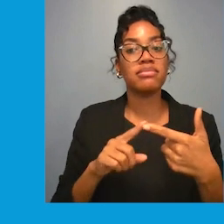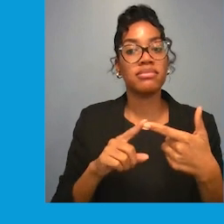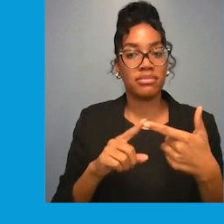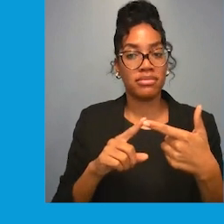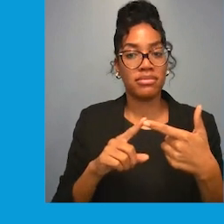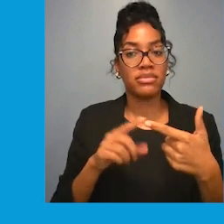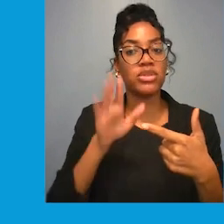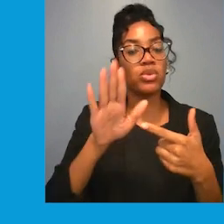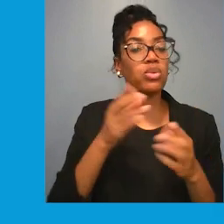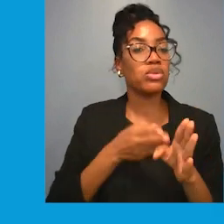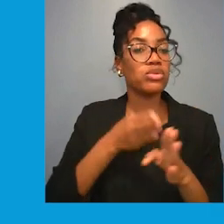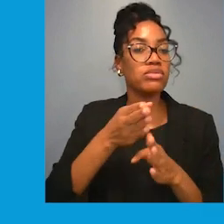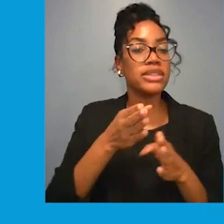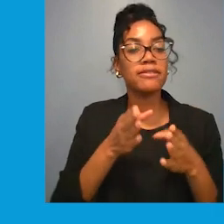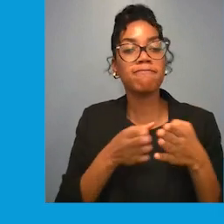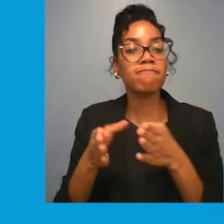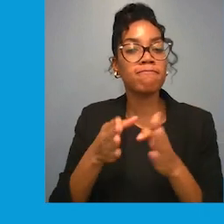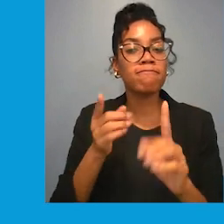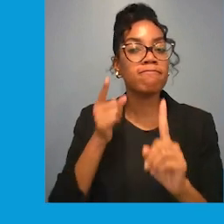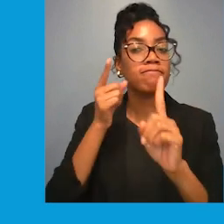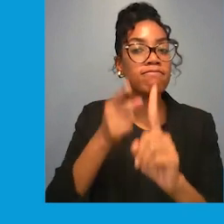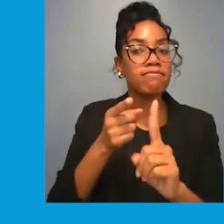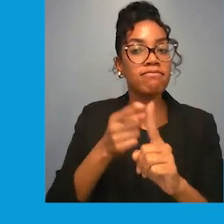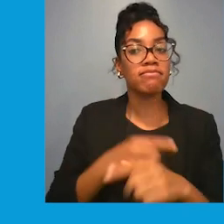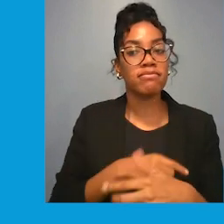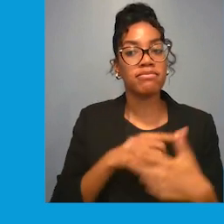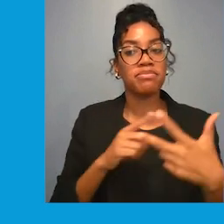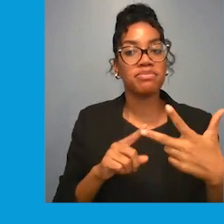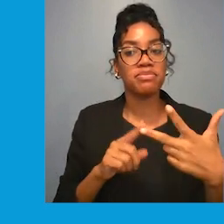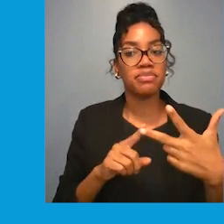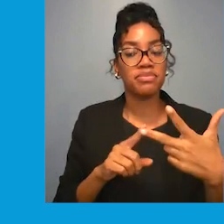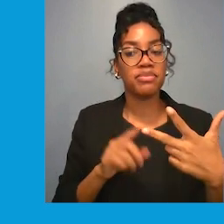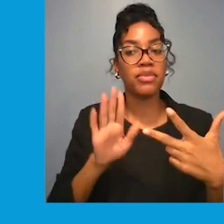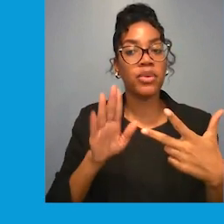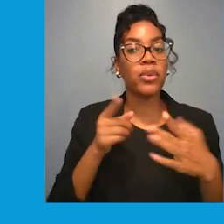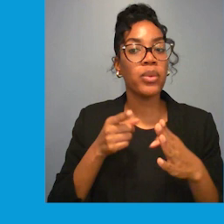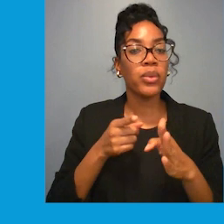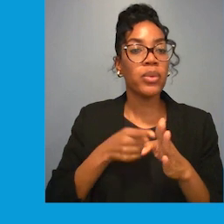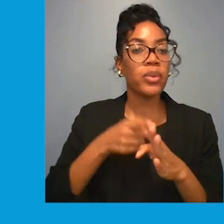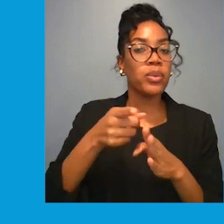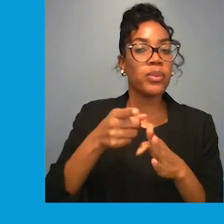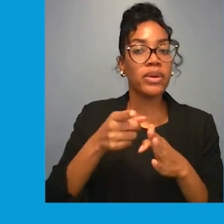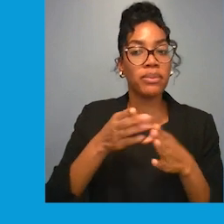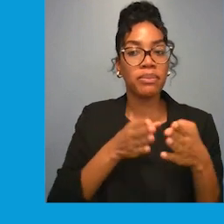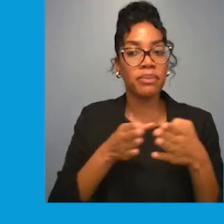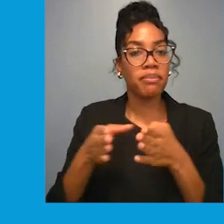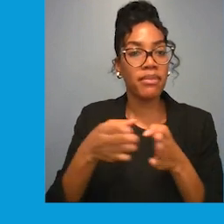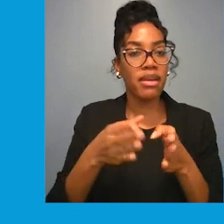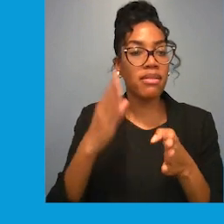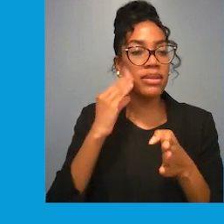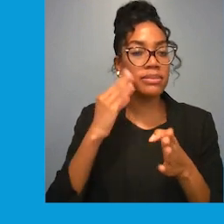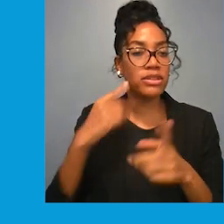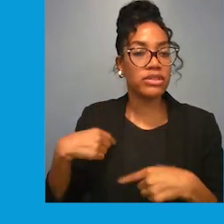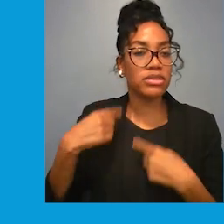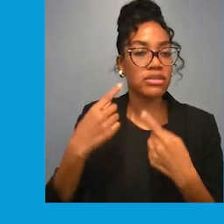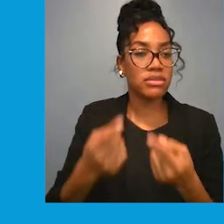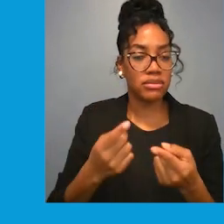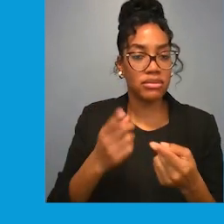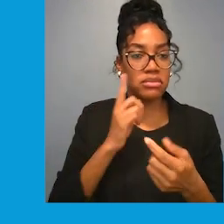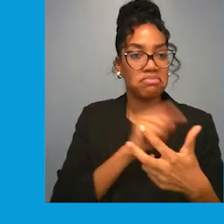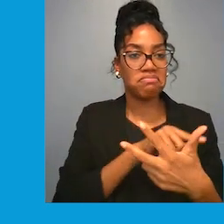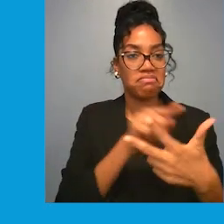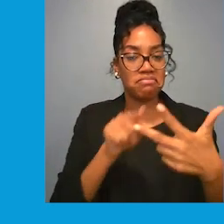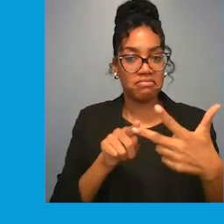career path and objectives. And then Section 3, we're going to ask you to talk to your career path experiences. So in